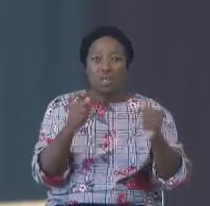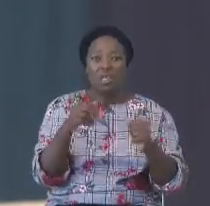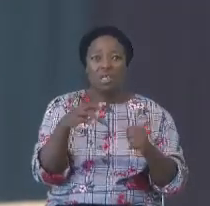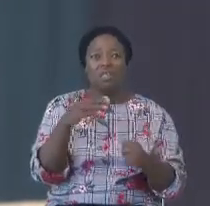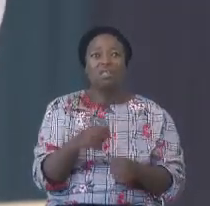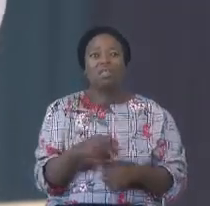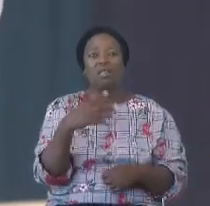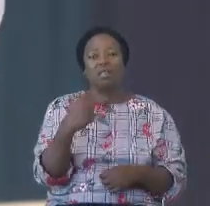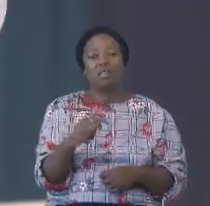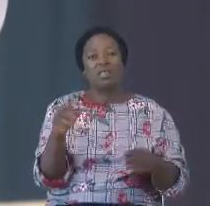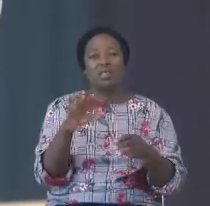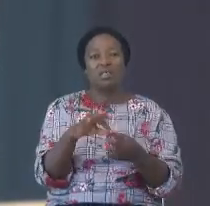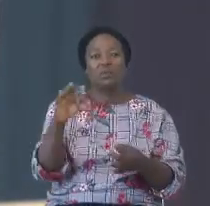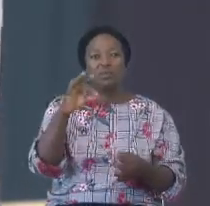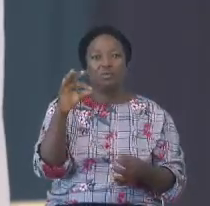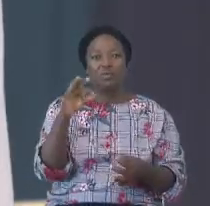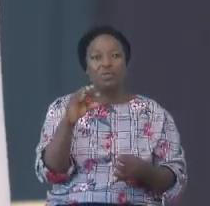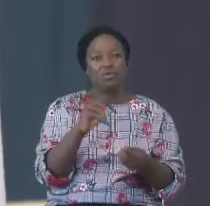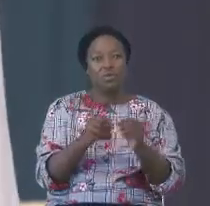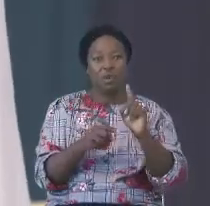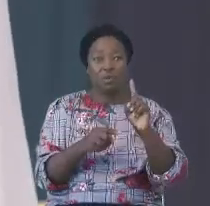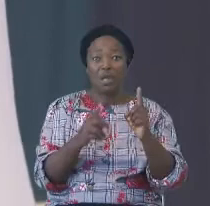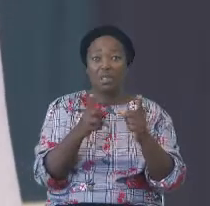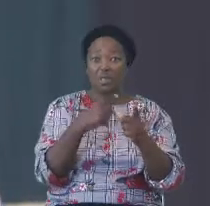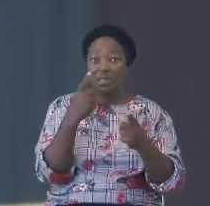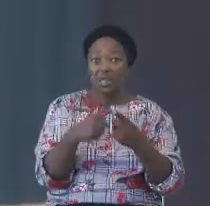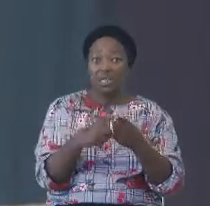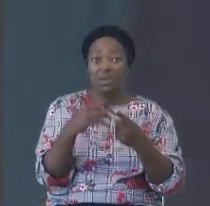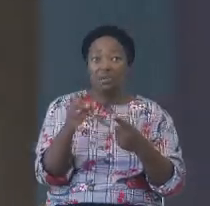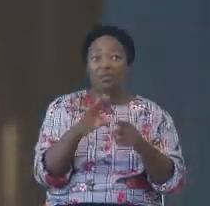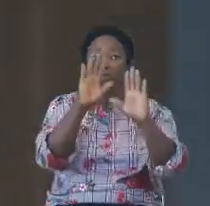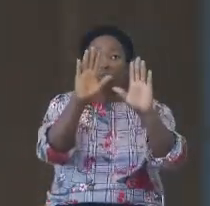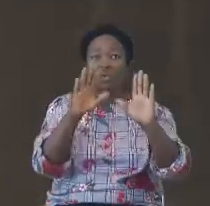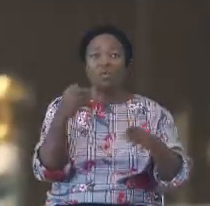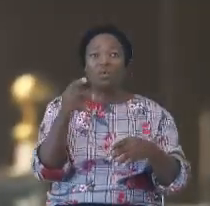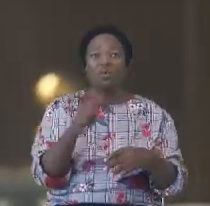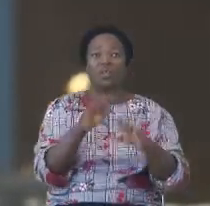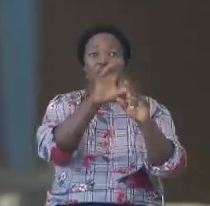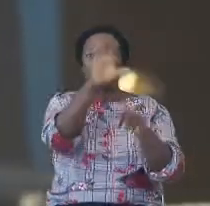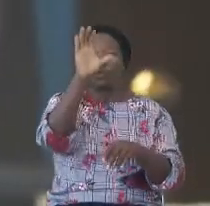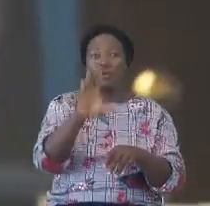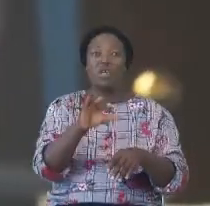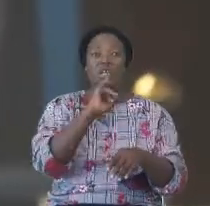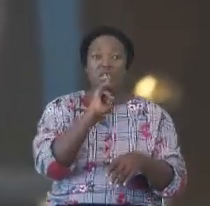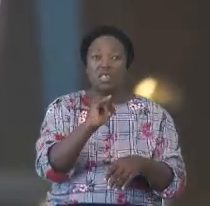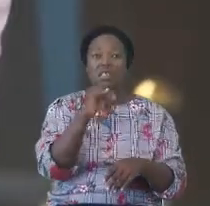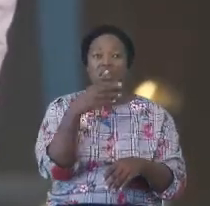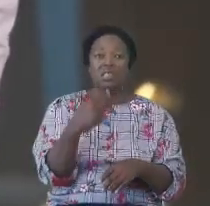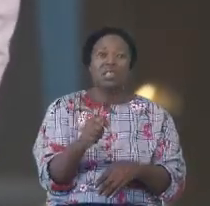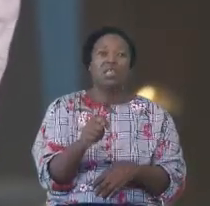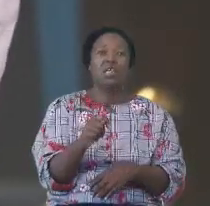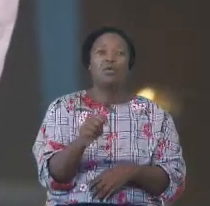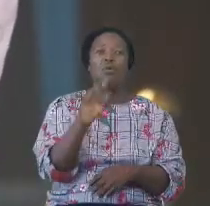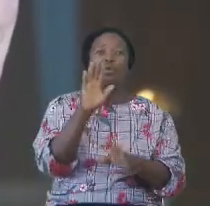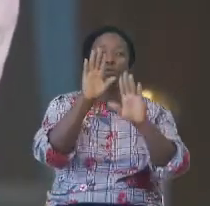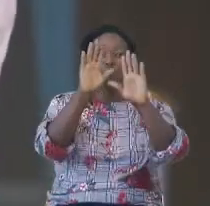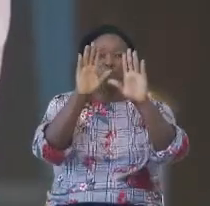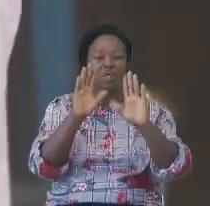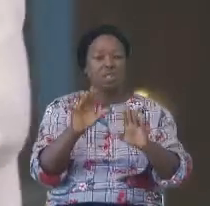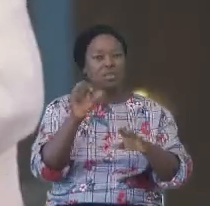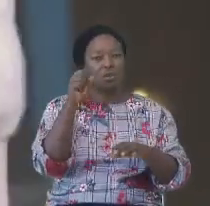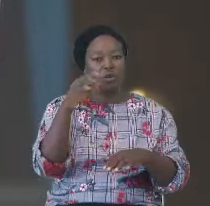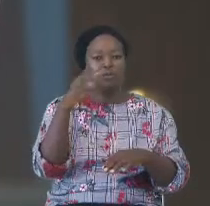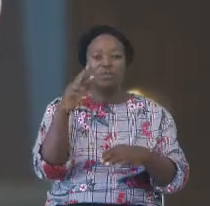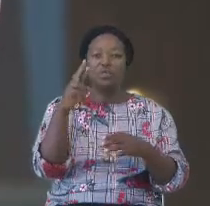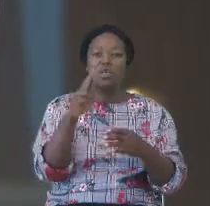flesh, but quickened by the Spirit. Number one then of the wonders of the